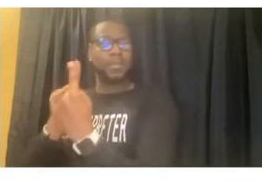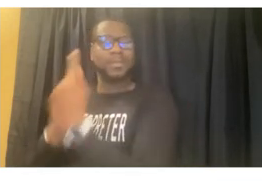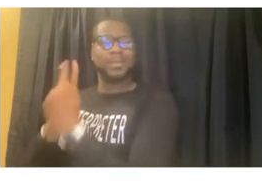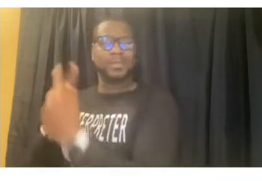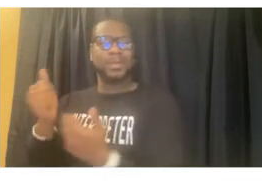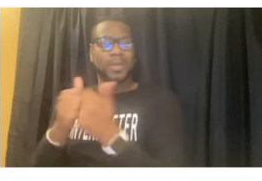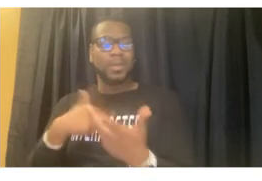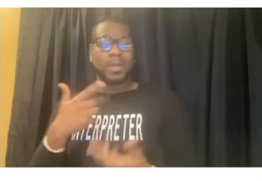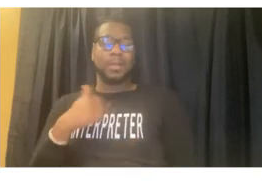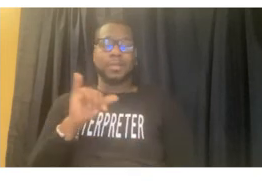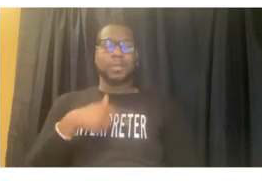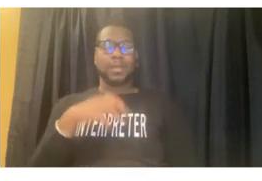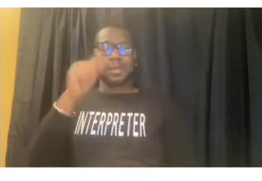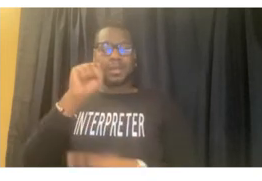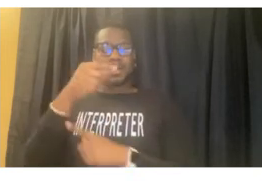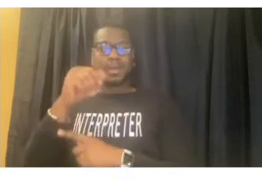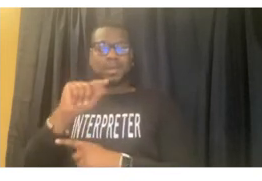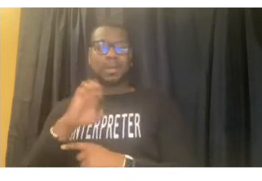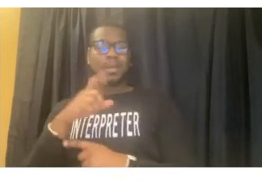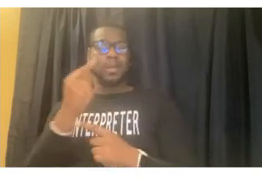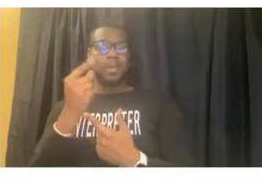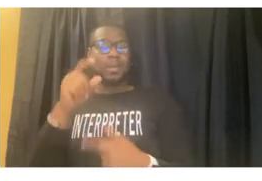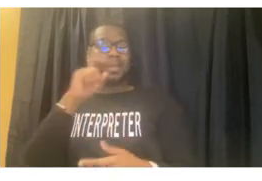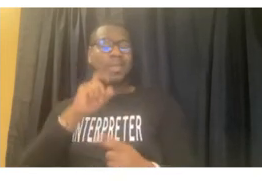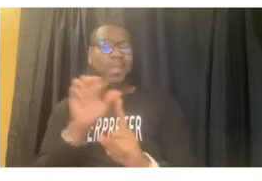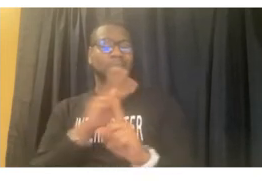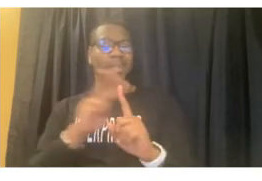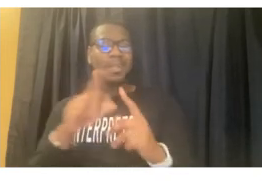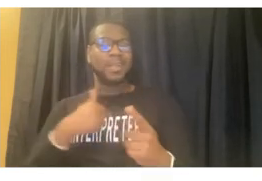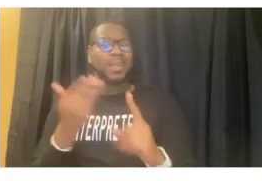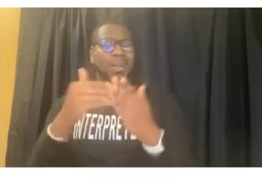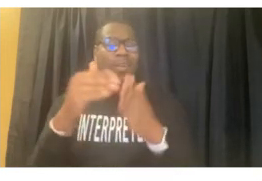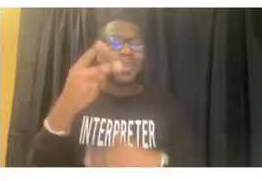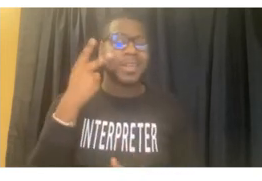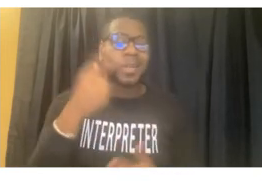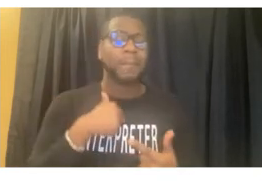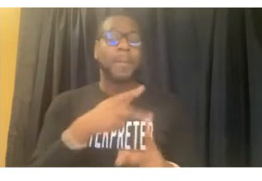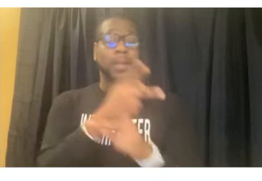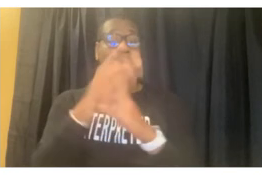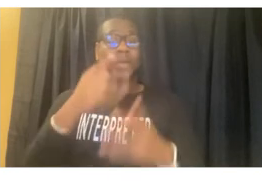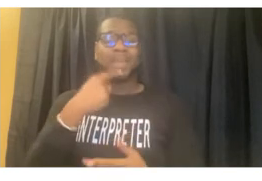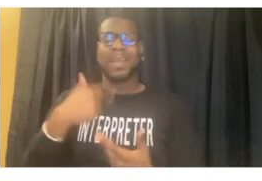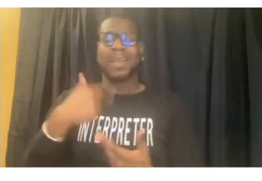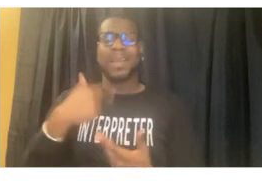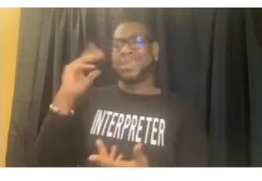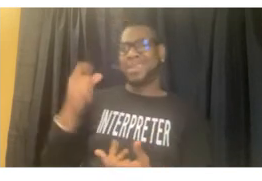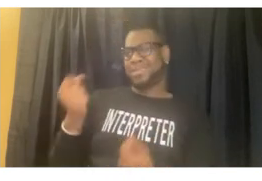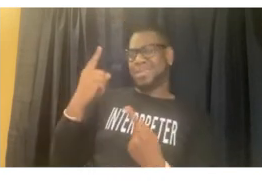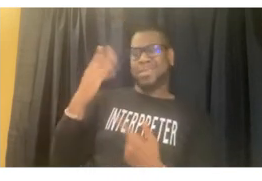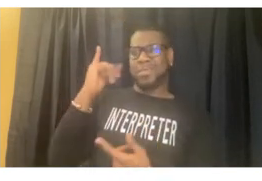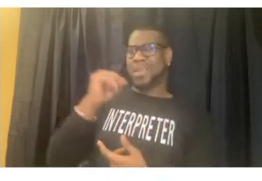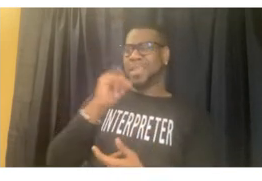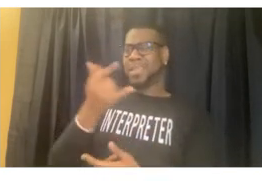at sexual violence. I can see her. But oftentimes my supervisor at the time that I had would be like, well, I don't get it. Why don't they come to you? I don't